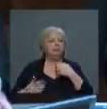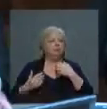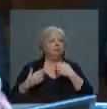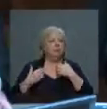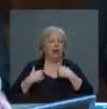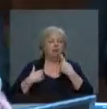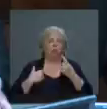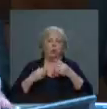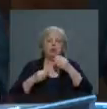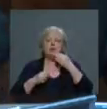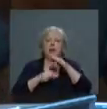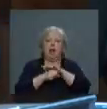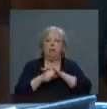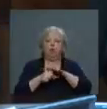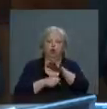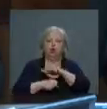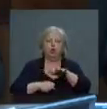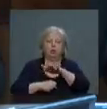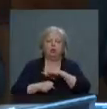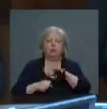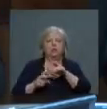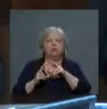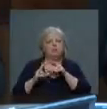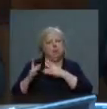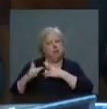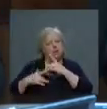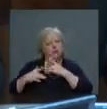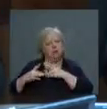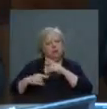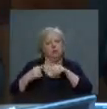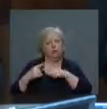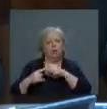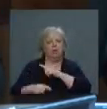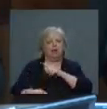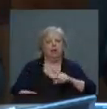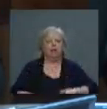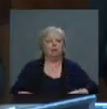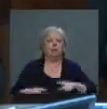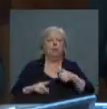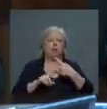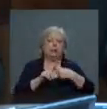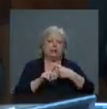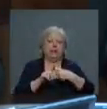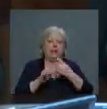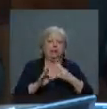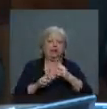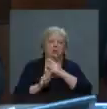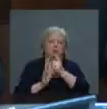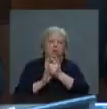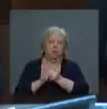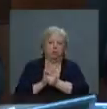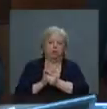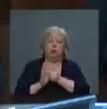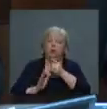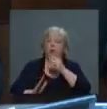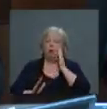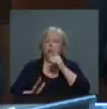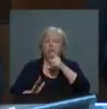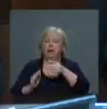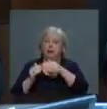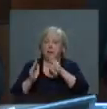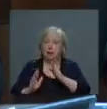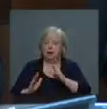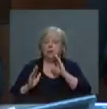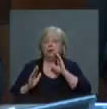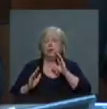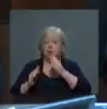one neighborhood in particular that's very concerned with the landlord-tenant laws, and so they wanted to know, are these going to be rent houses? Are